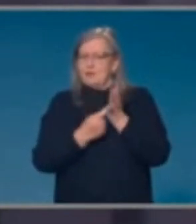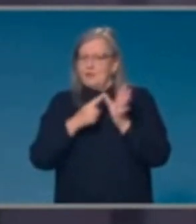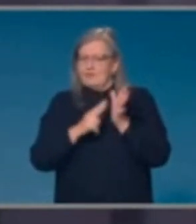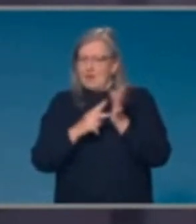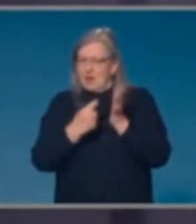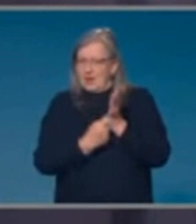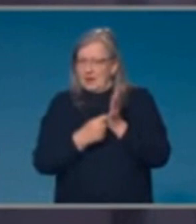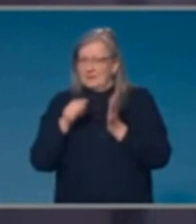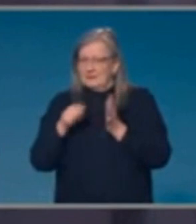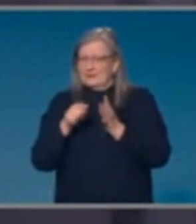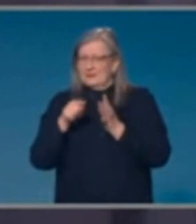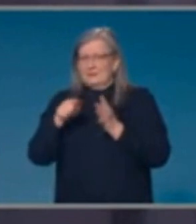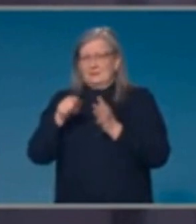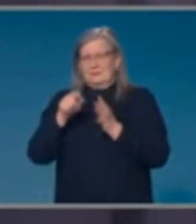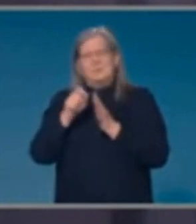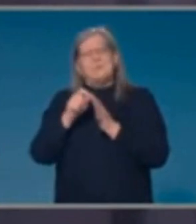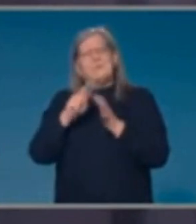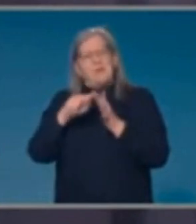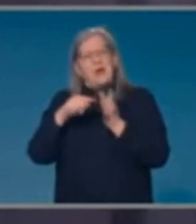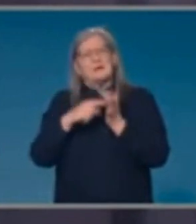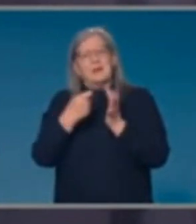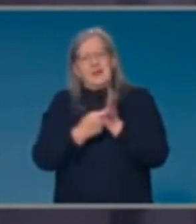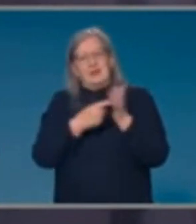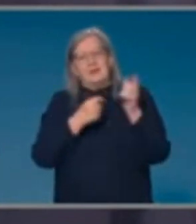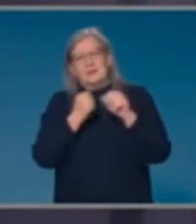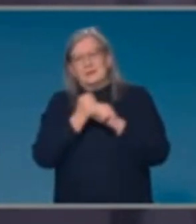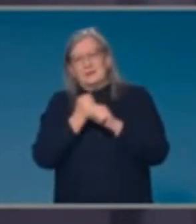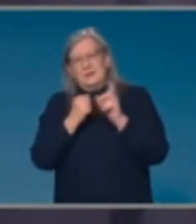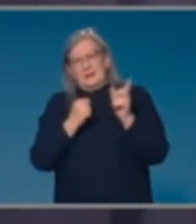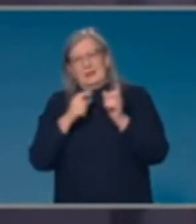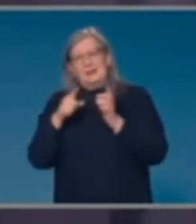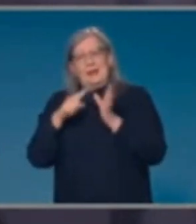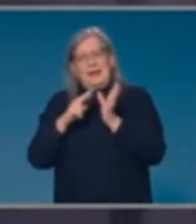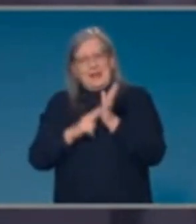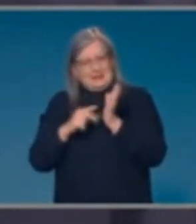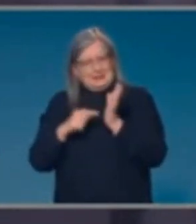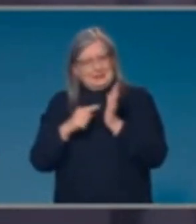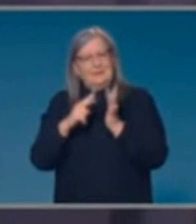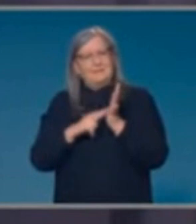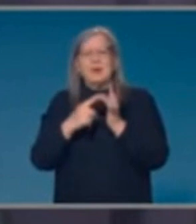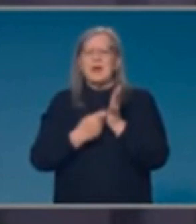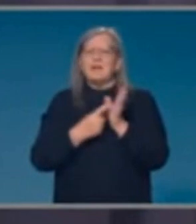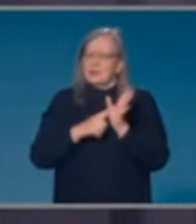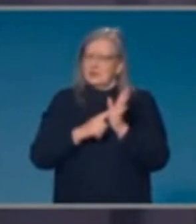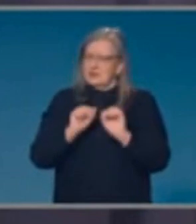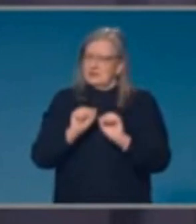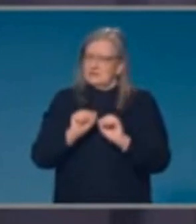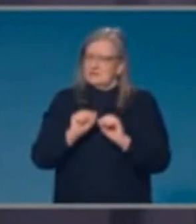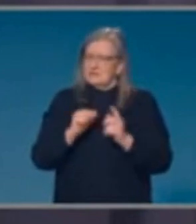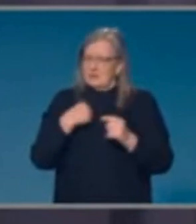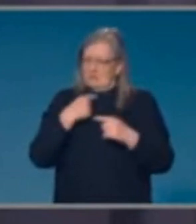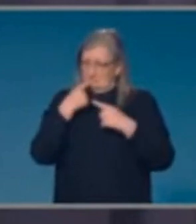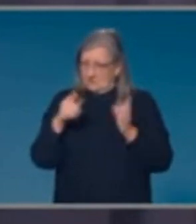combination drug, antiviral drug, which has been announced today. The next phase is to treat